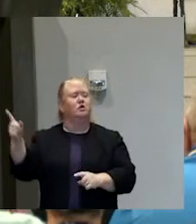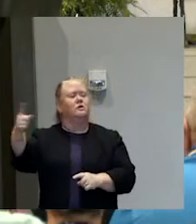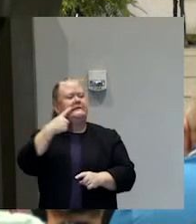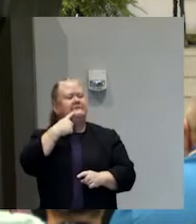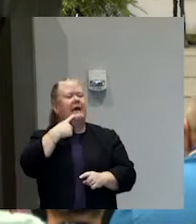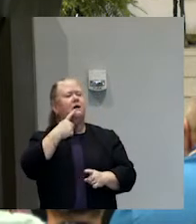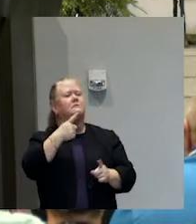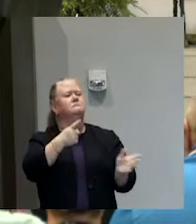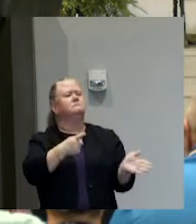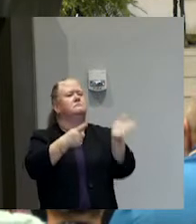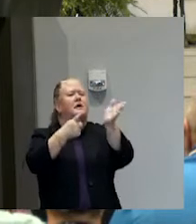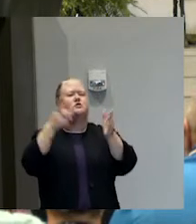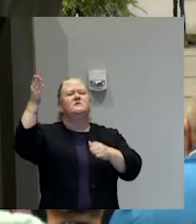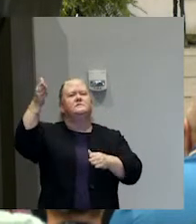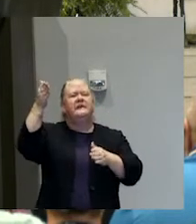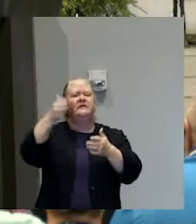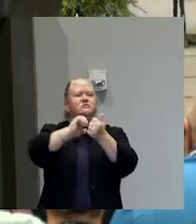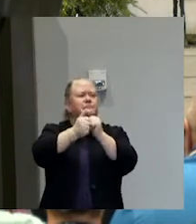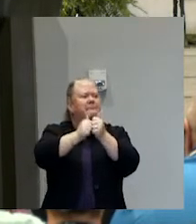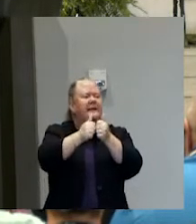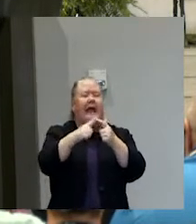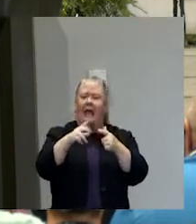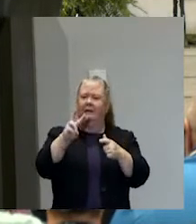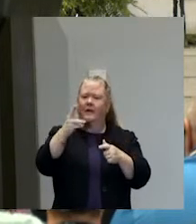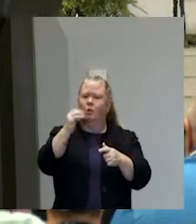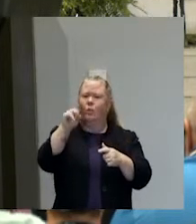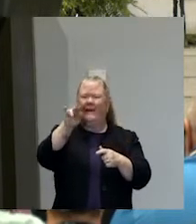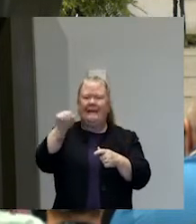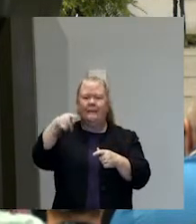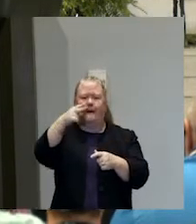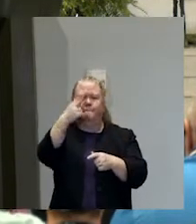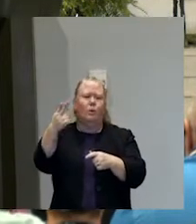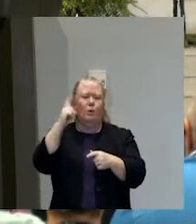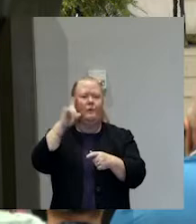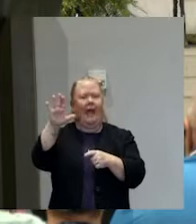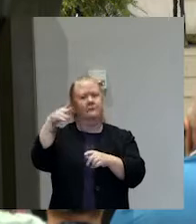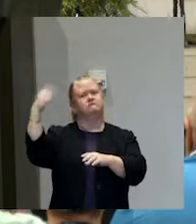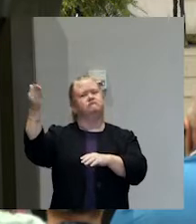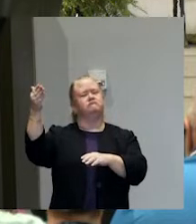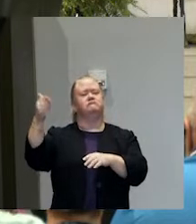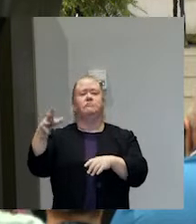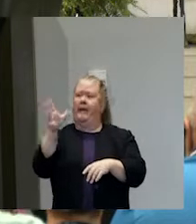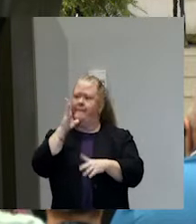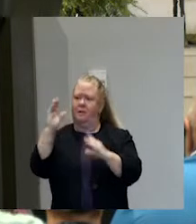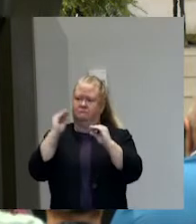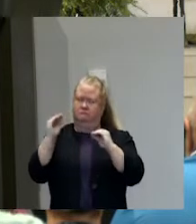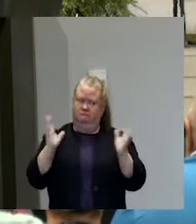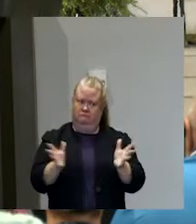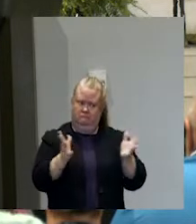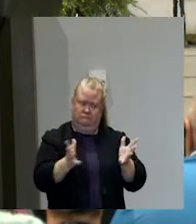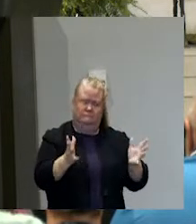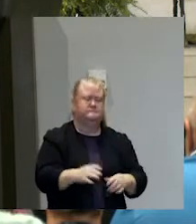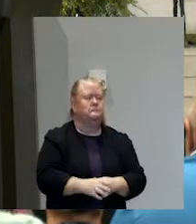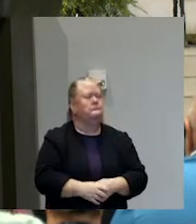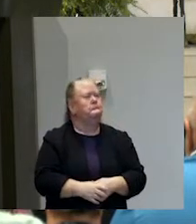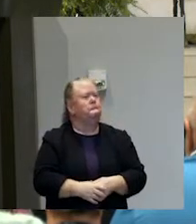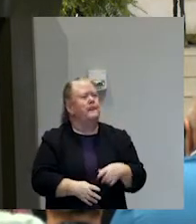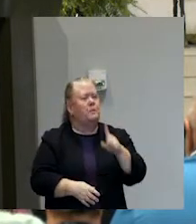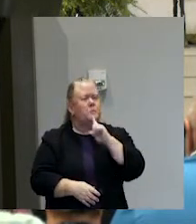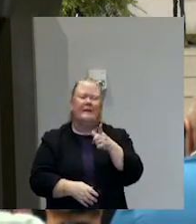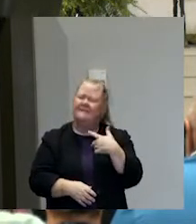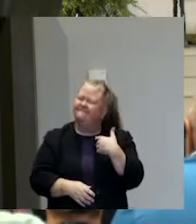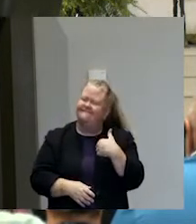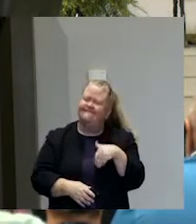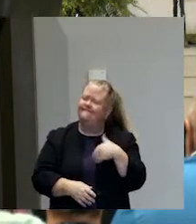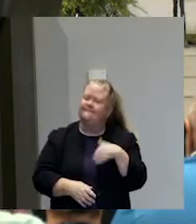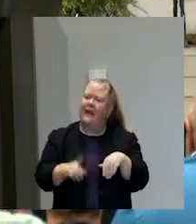a speech meet, and I did a whole Winnie the Pooh monologue and performed it, and my mom coached me. And then it was when